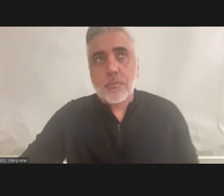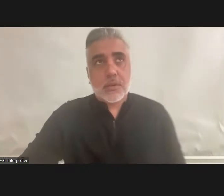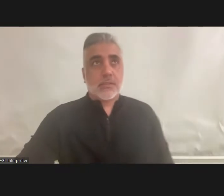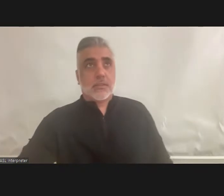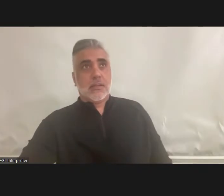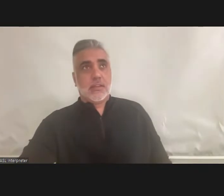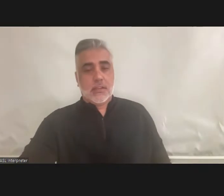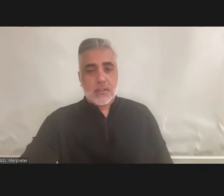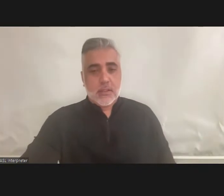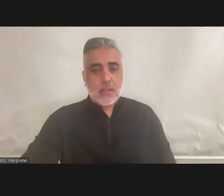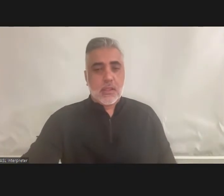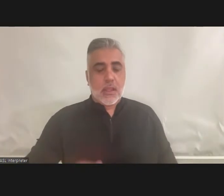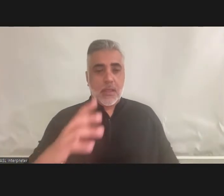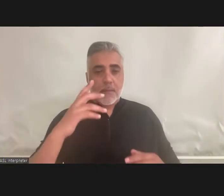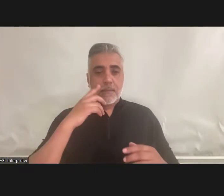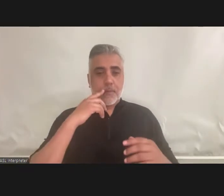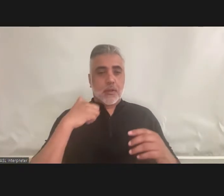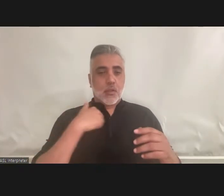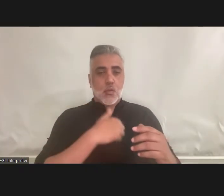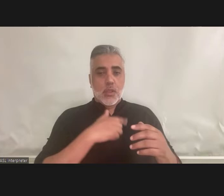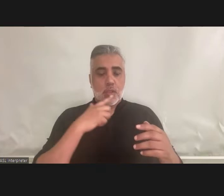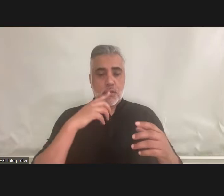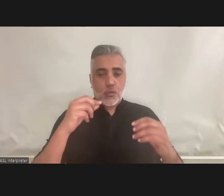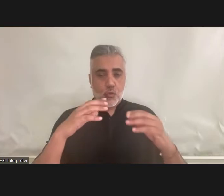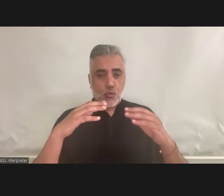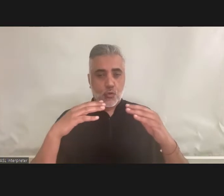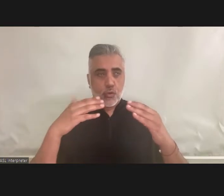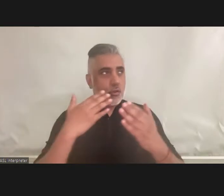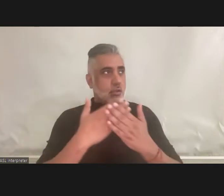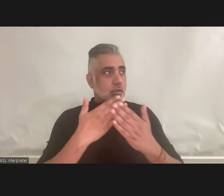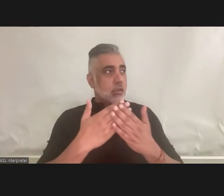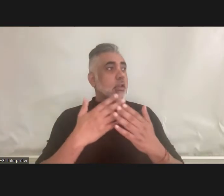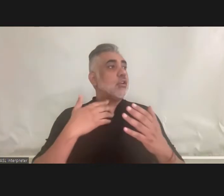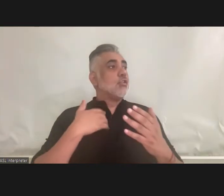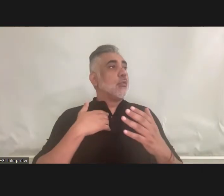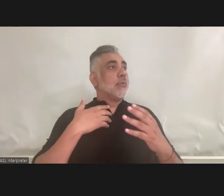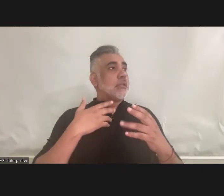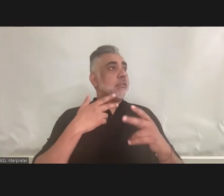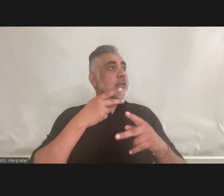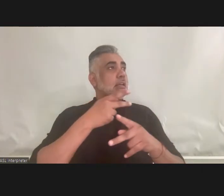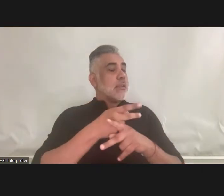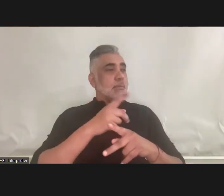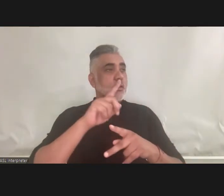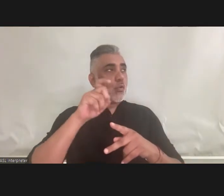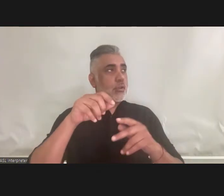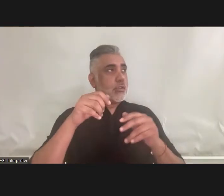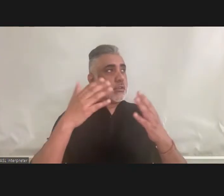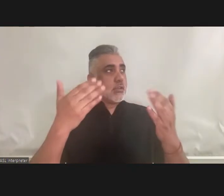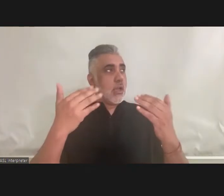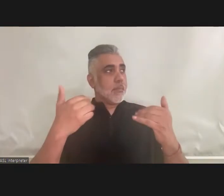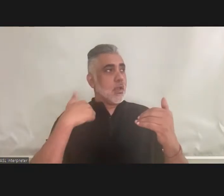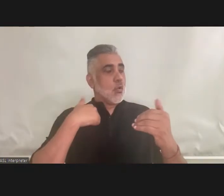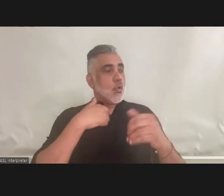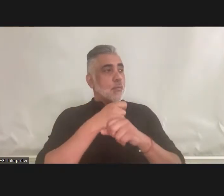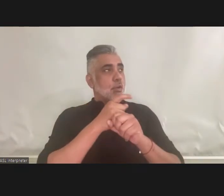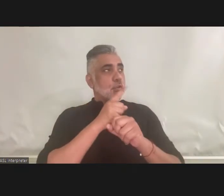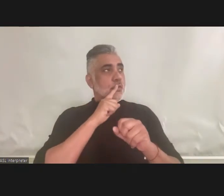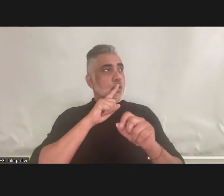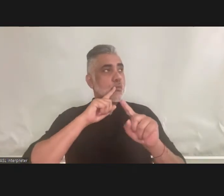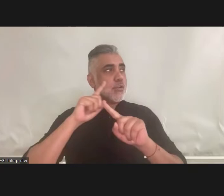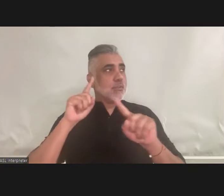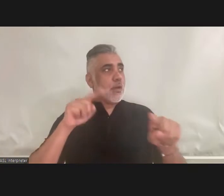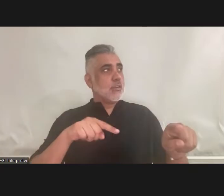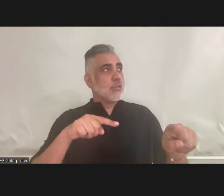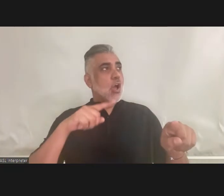that way we can really do justice to those questions. So please keep the questions coming and we will make sure that responses